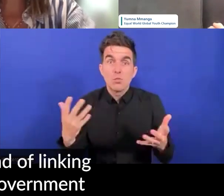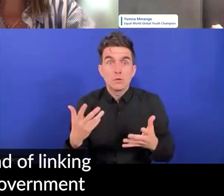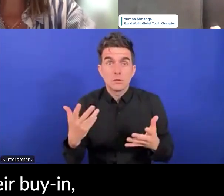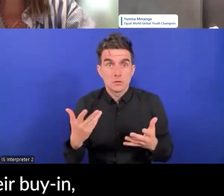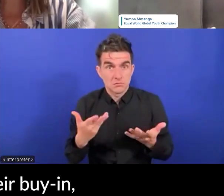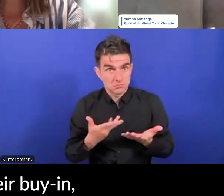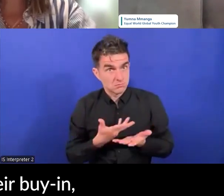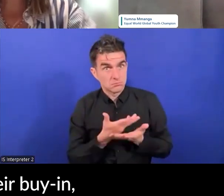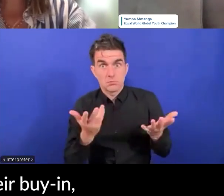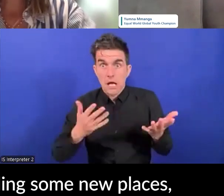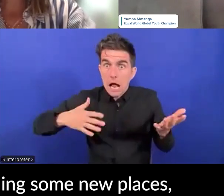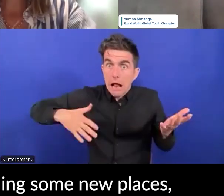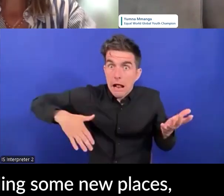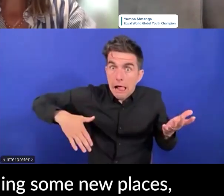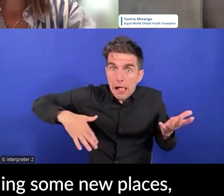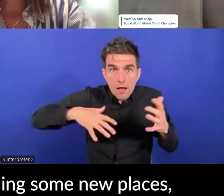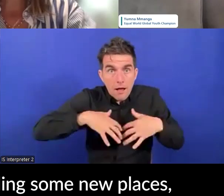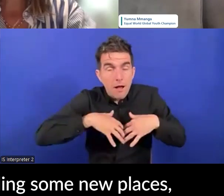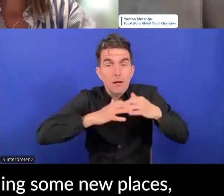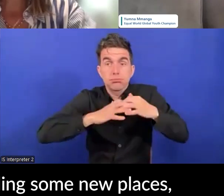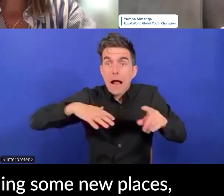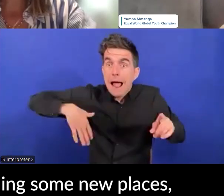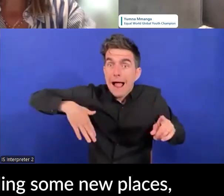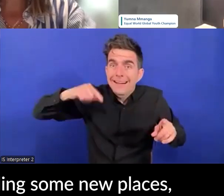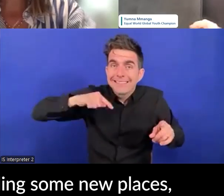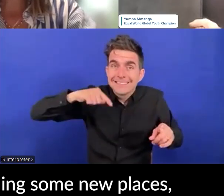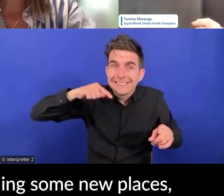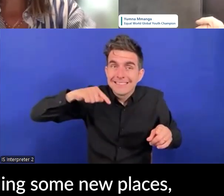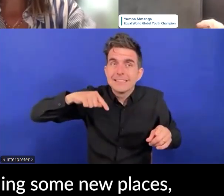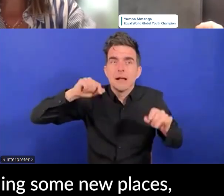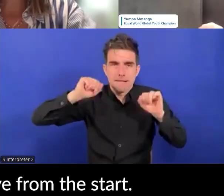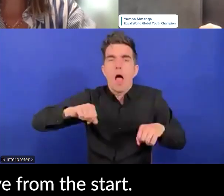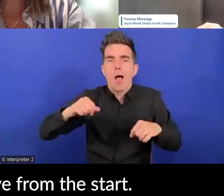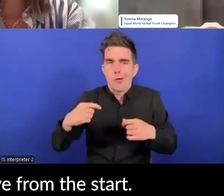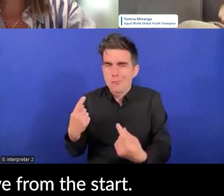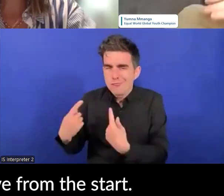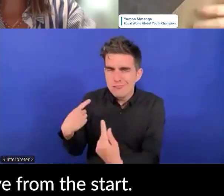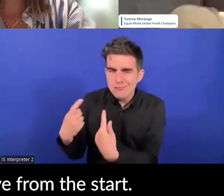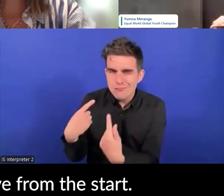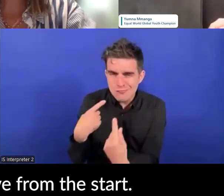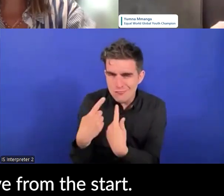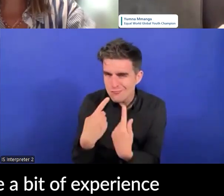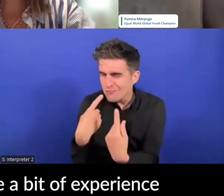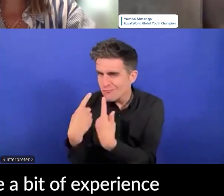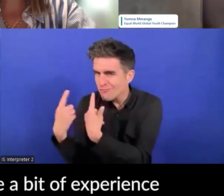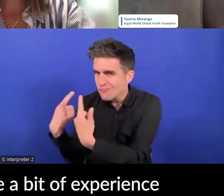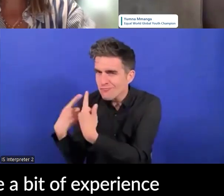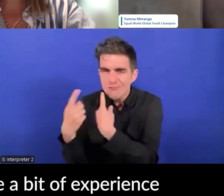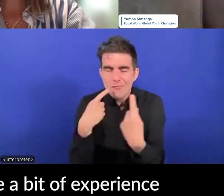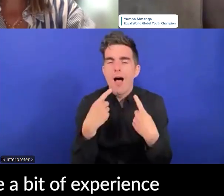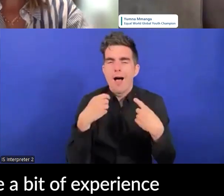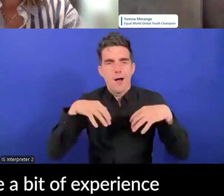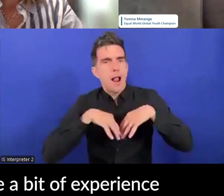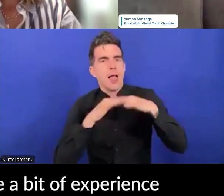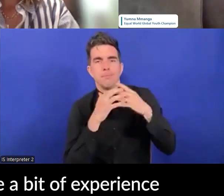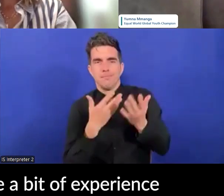government to get their buy-in. So when they're building some new places, it can be inclusive from the start. Joy, I think